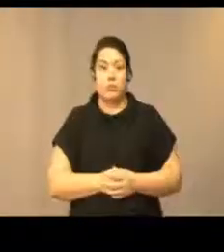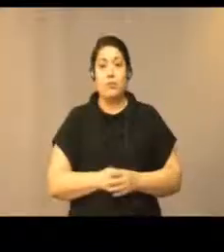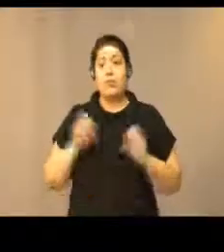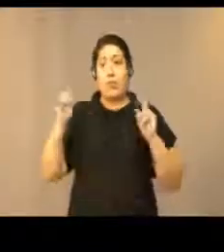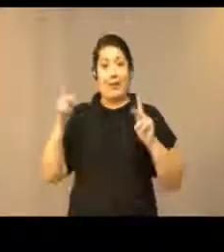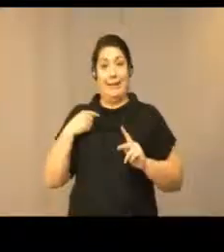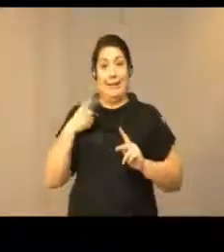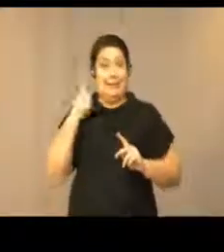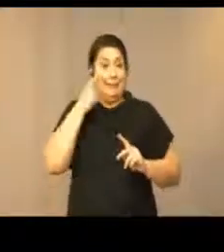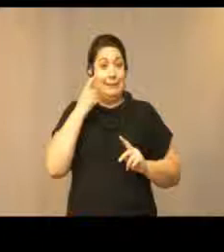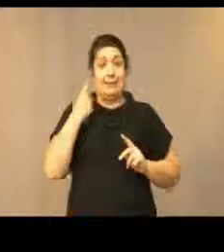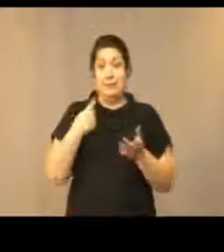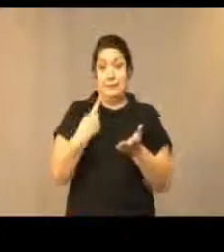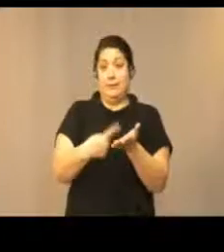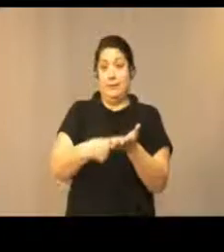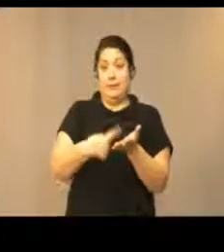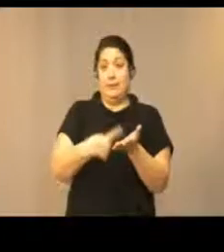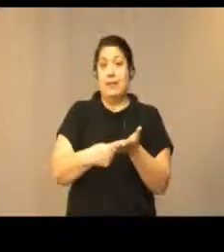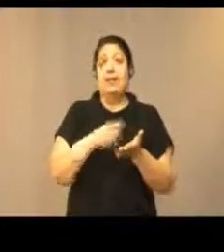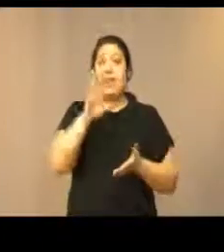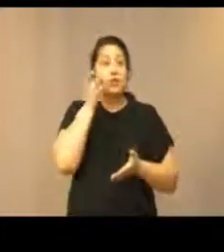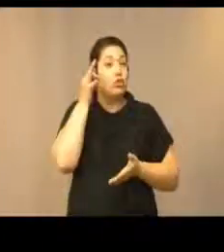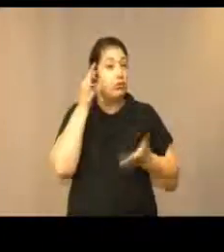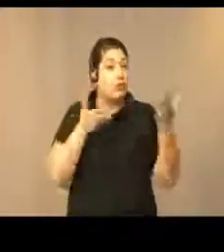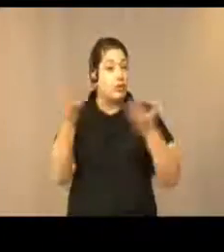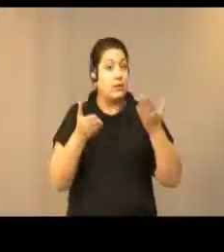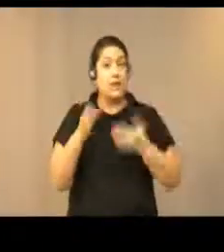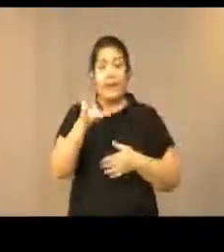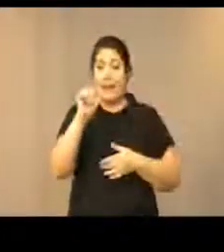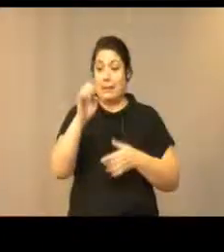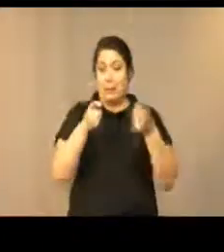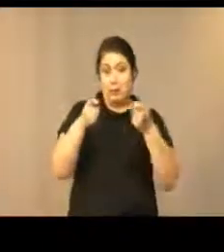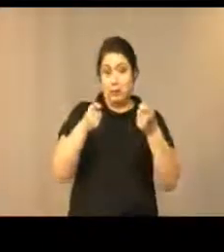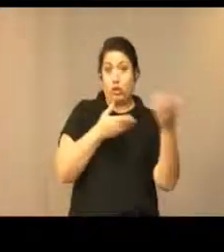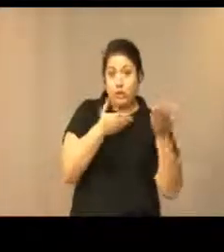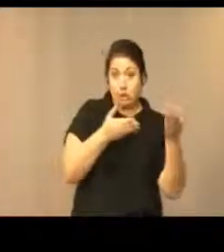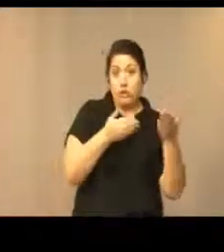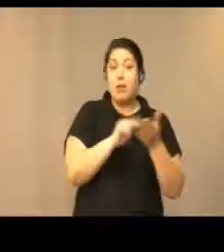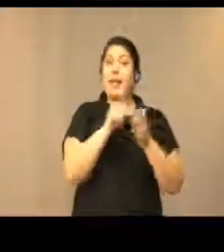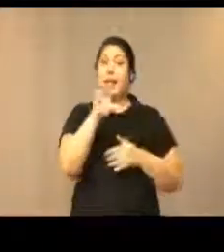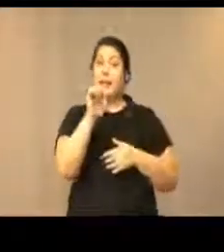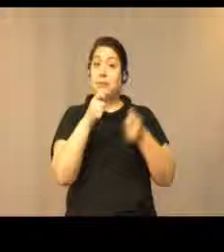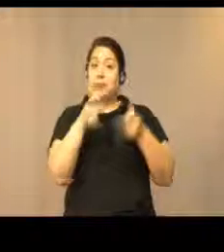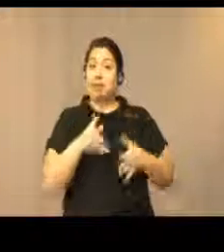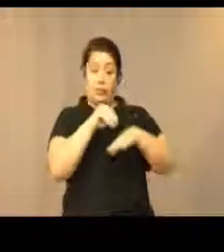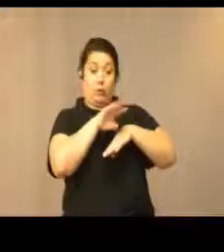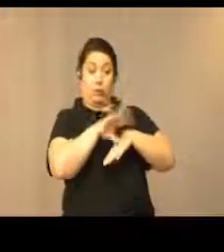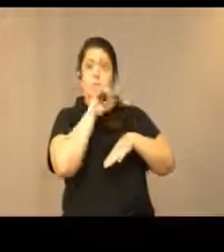was just talking about the Indigenous, some of our services. We have case management services where our case managers work one-to-one